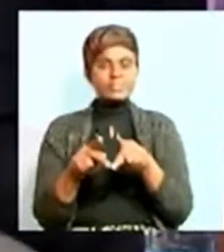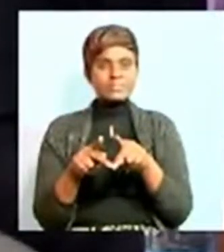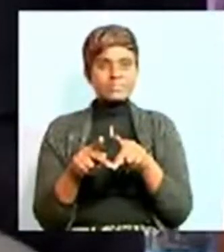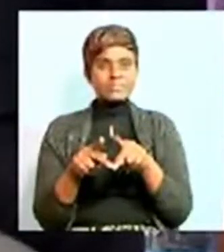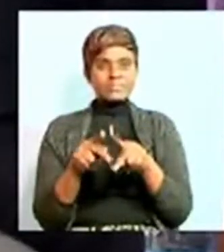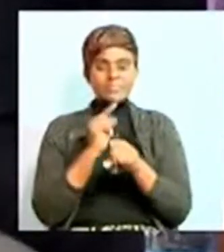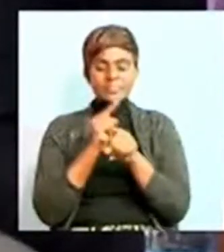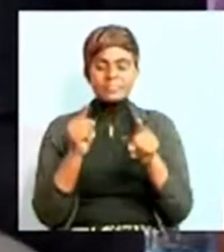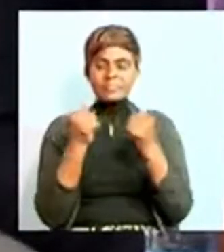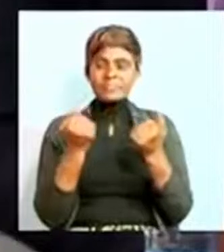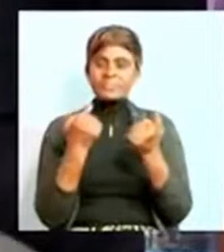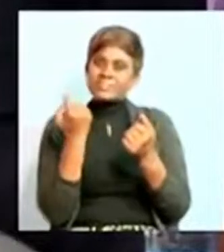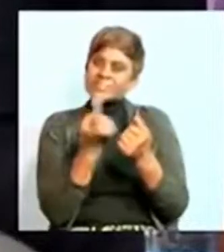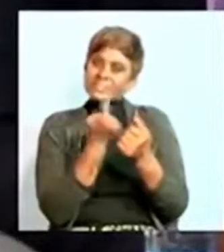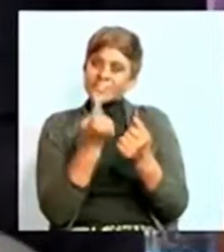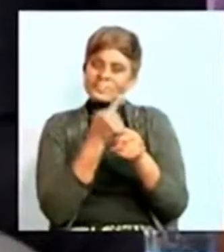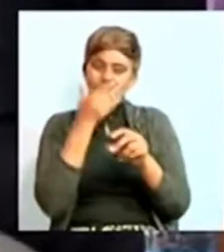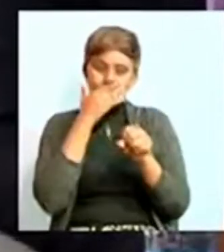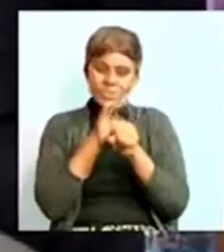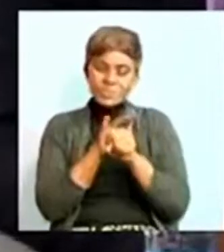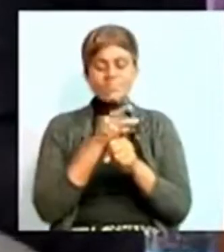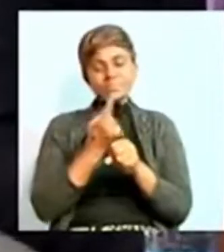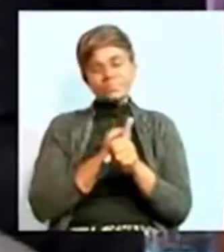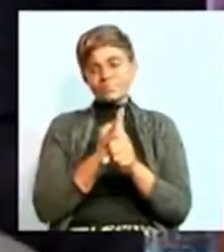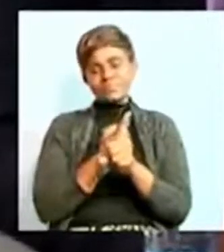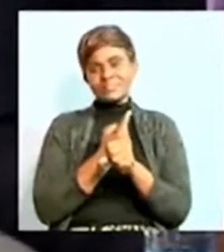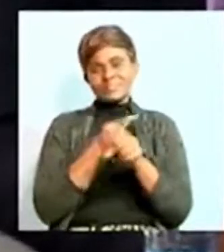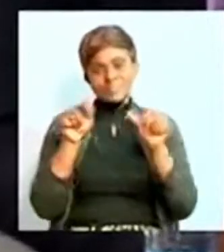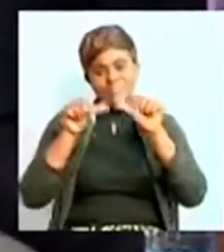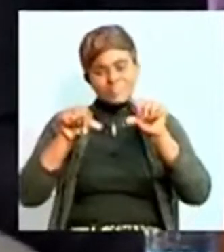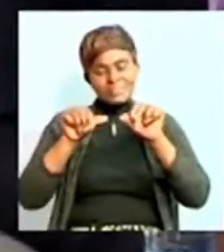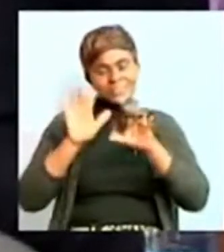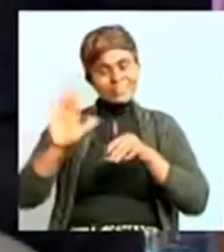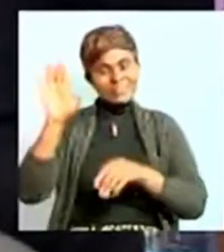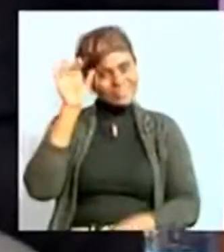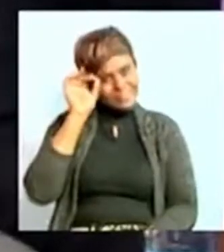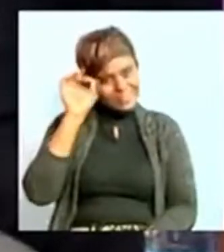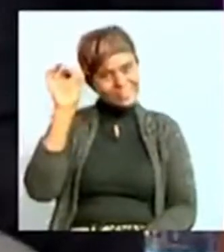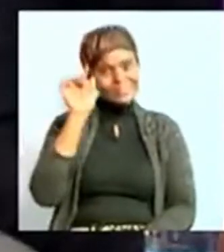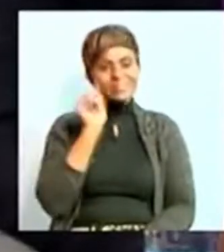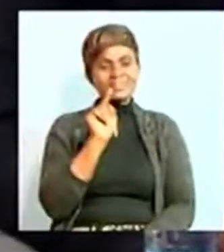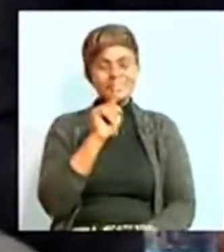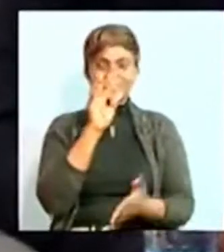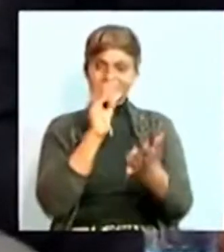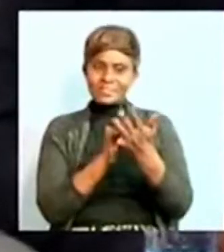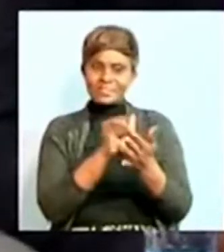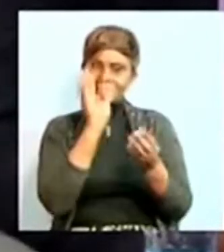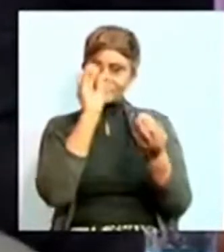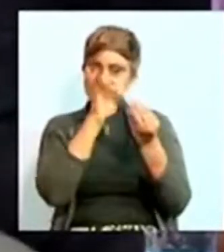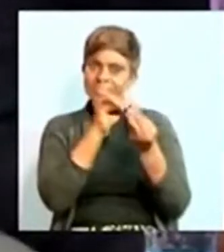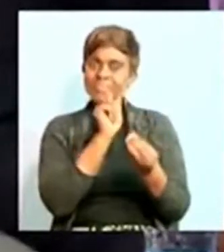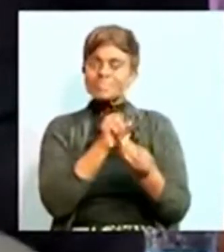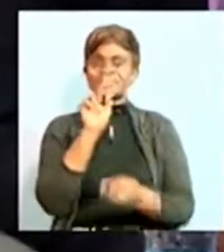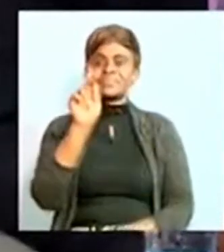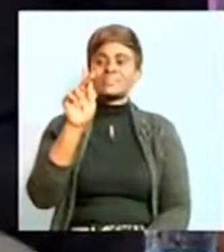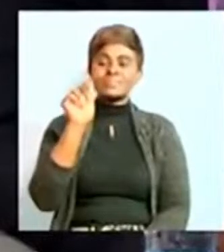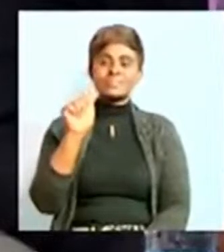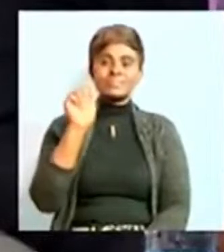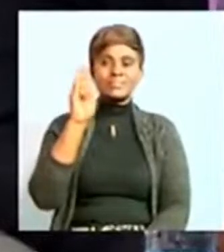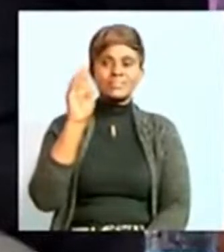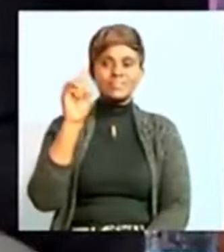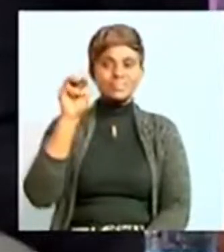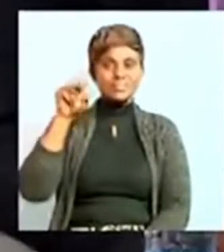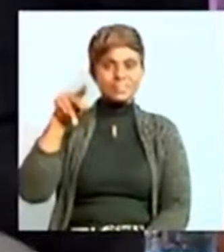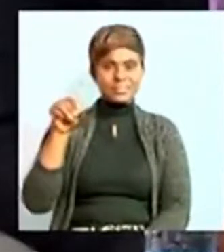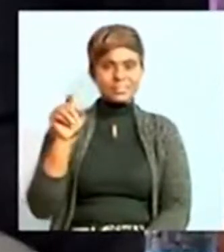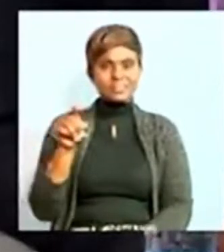is just a statement to affirm the auditor's opinion that was placed upon Kabombo